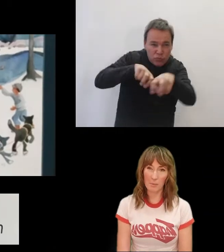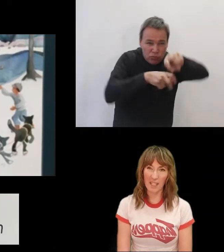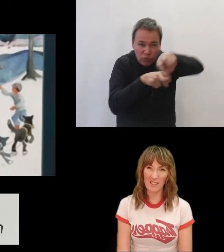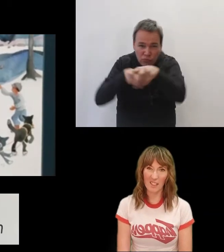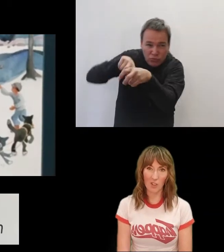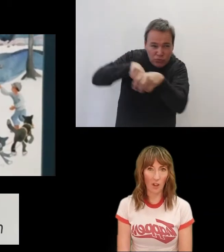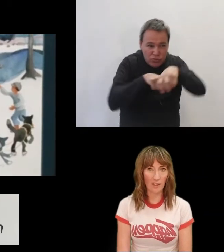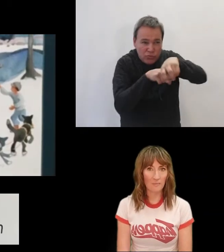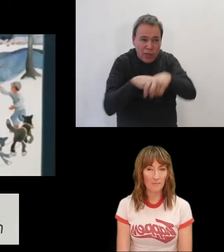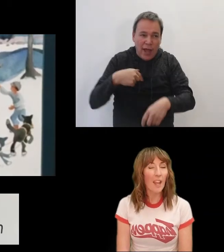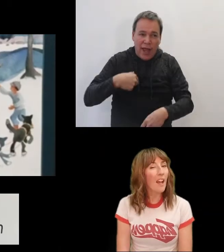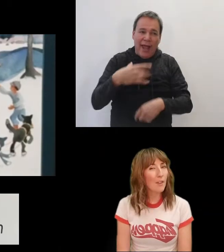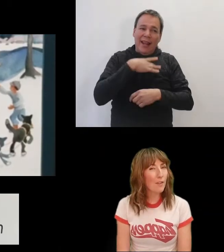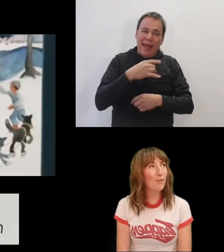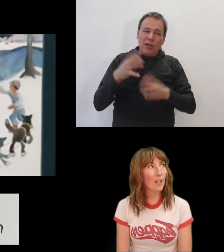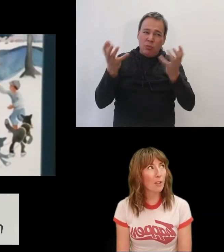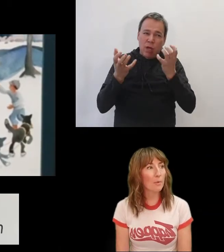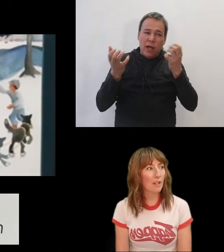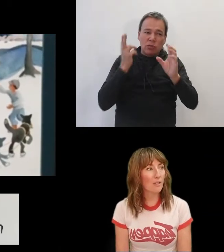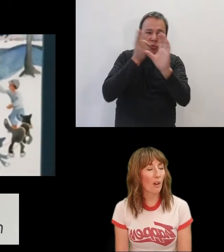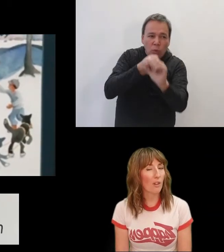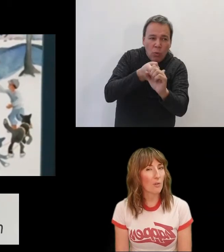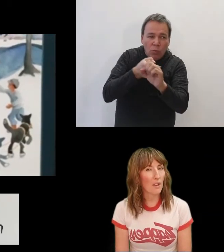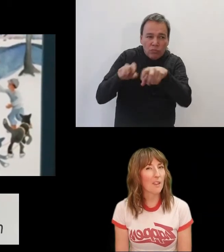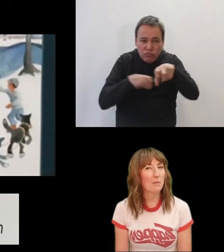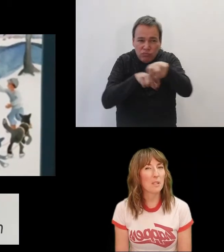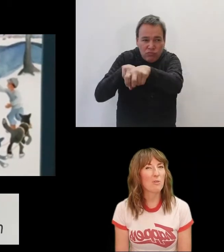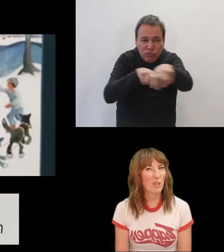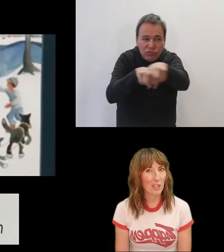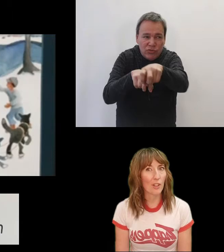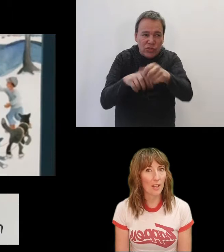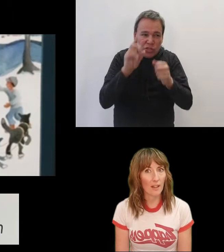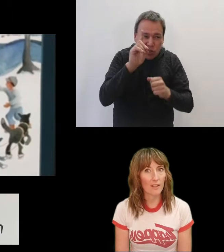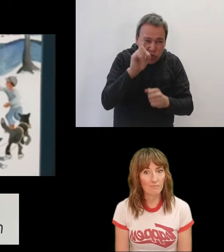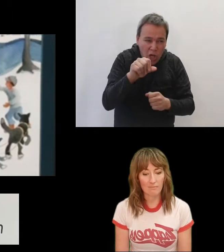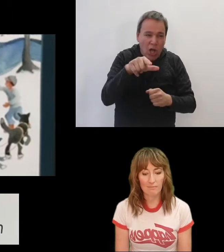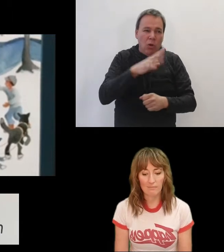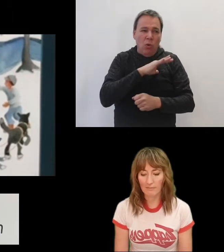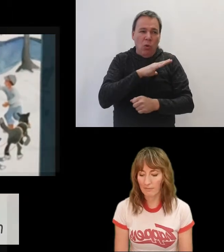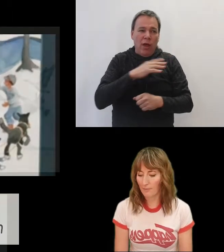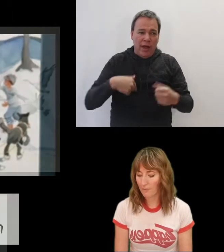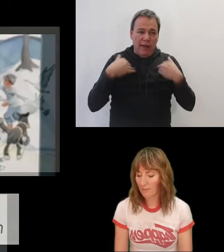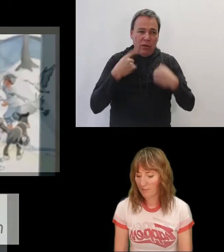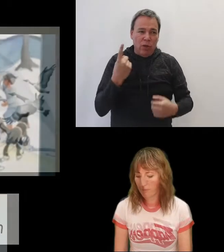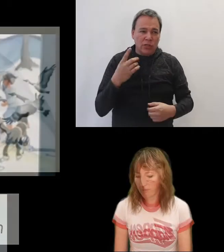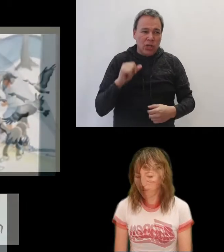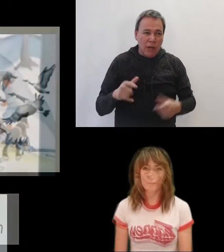to be pulled by a sled dog. I have a very big dog who I think would be really good at it.